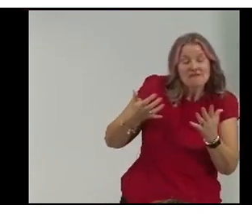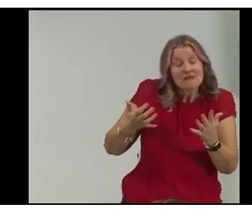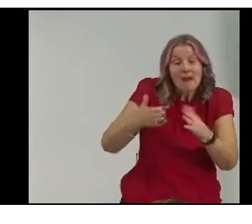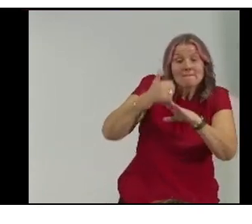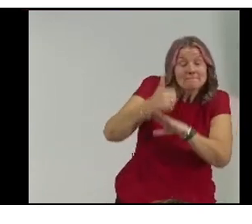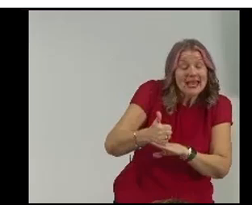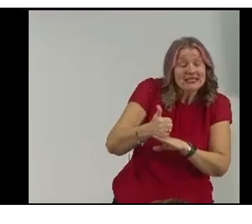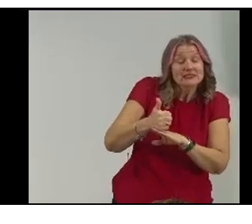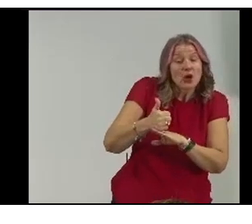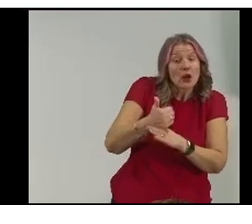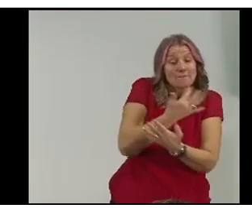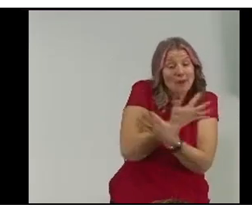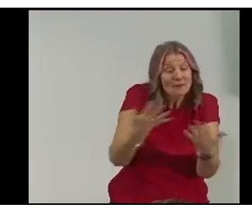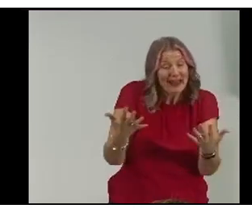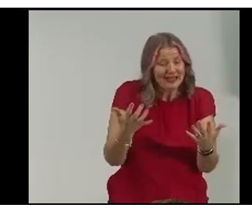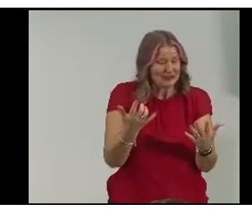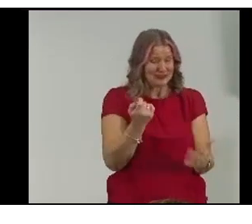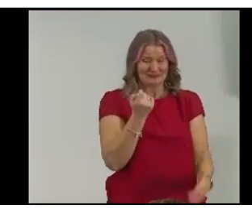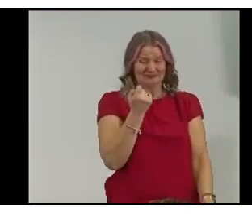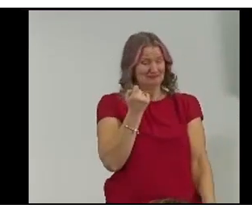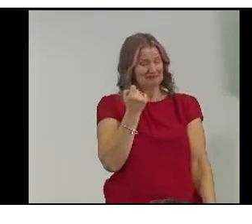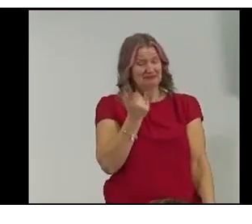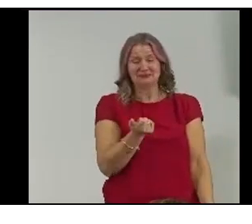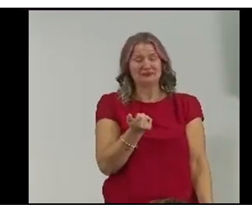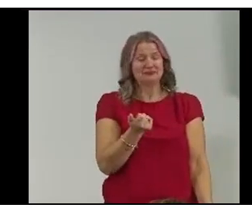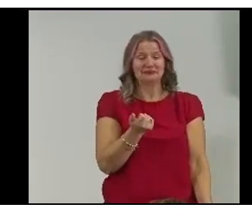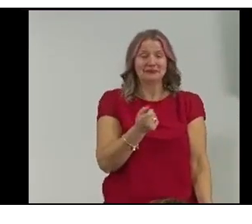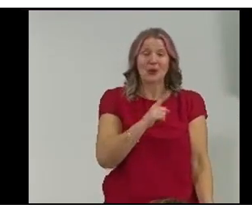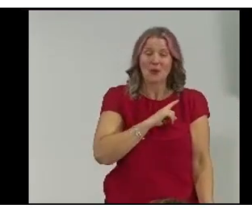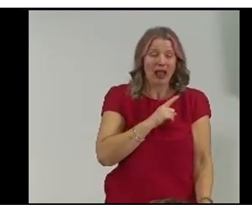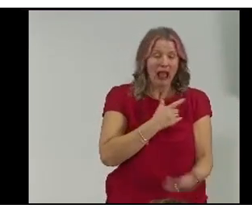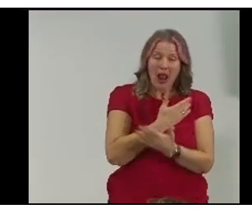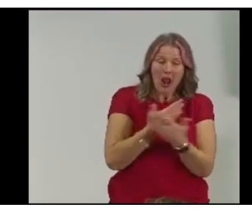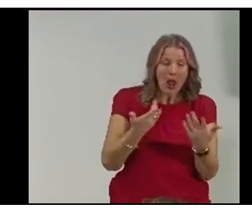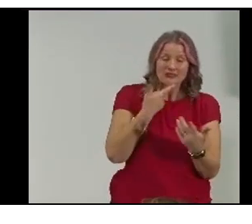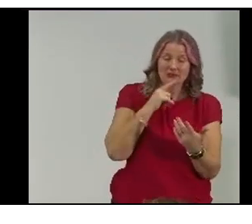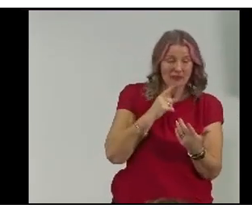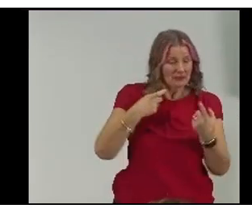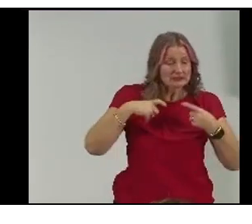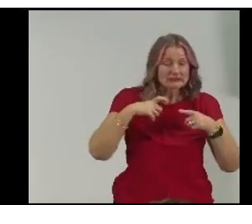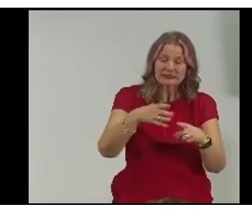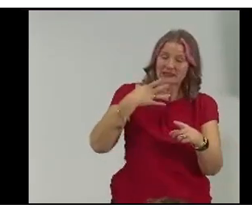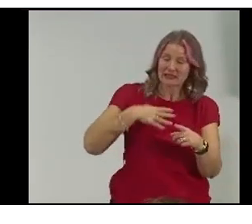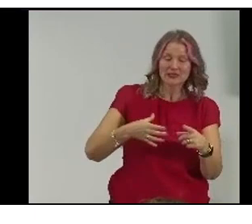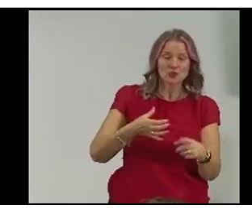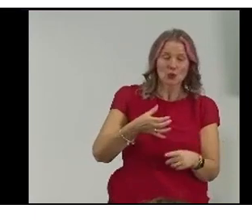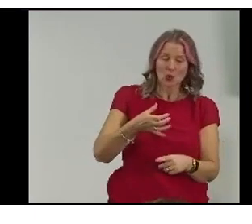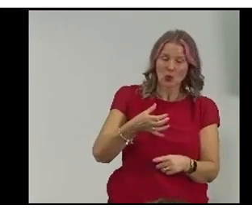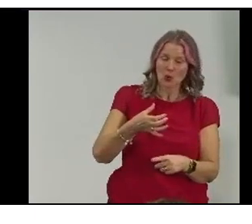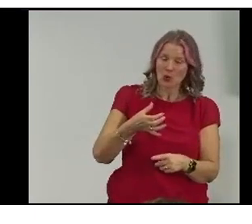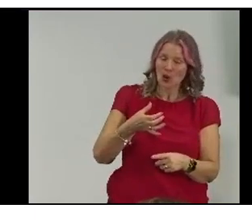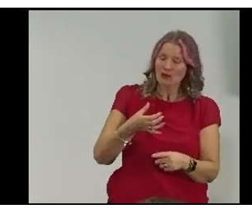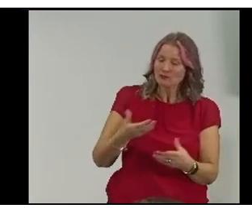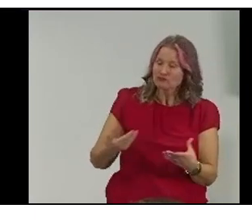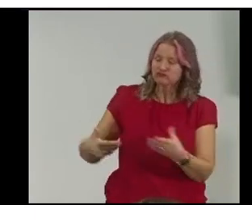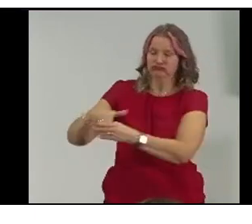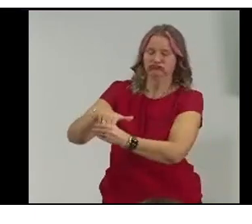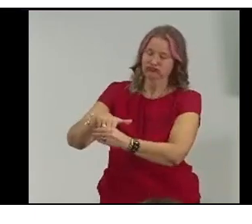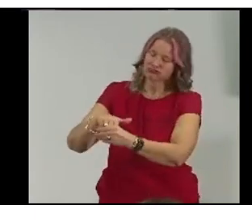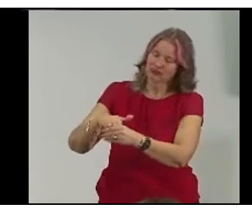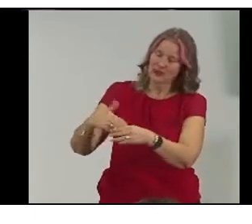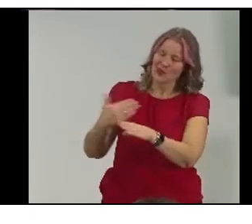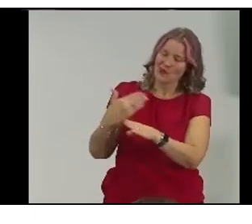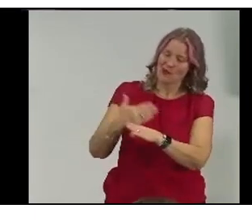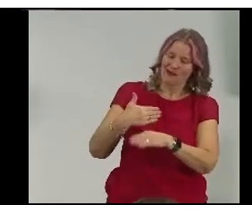population, barely. Because there's a lot of people who need to benefit from some of this work. Yeah, thank you. Brilliant, thank